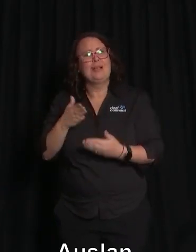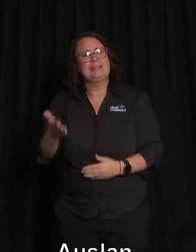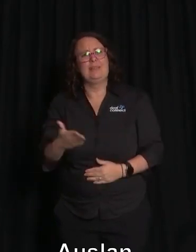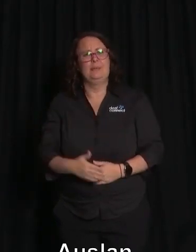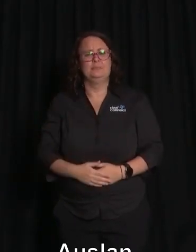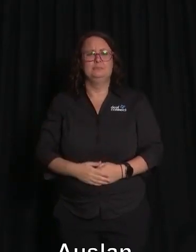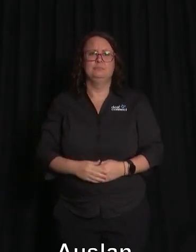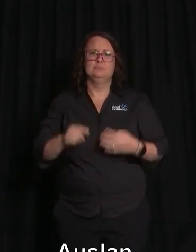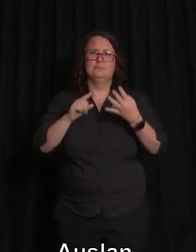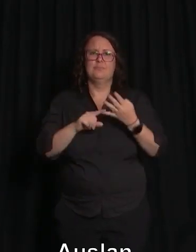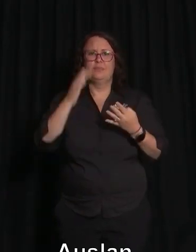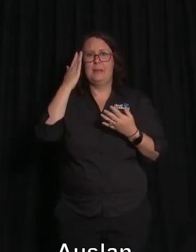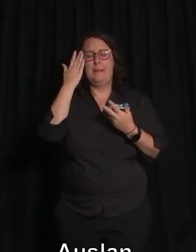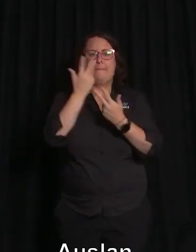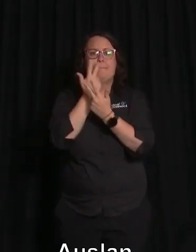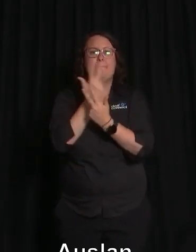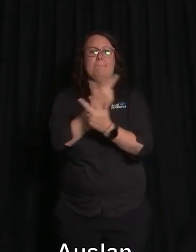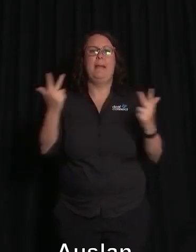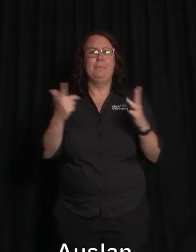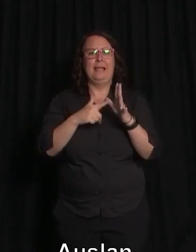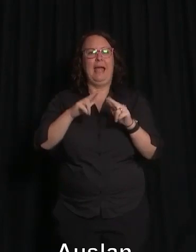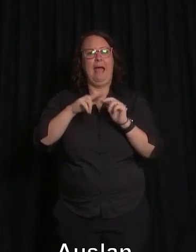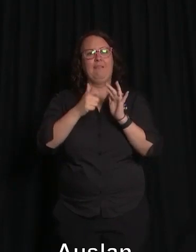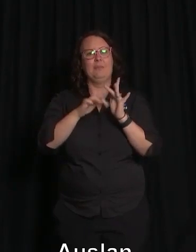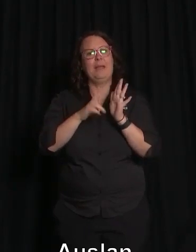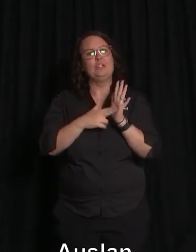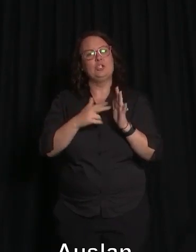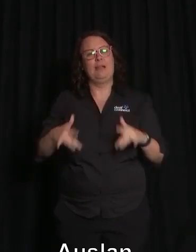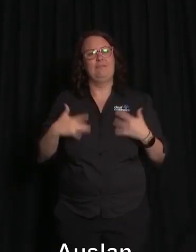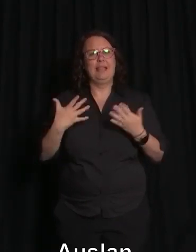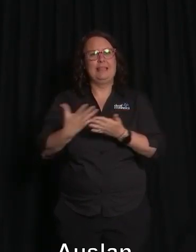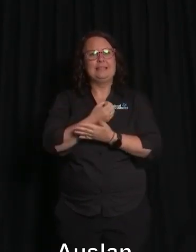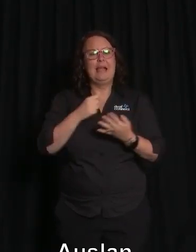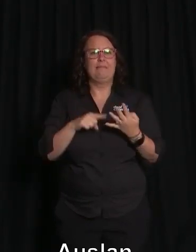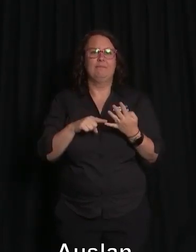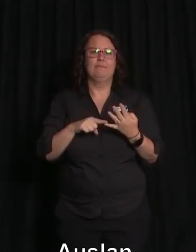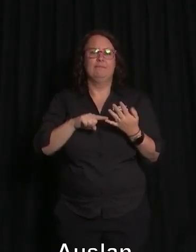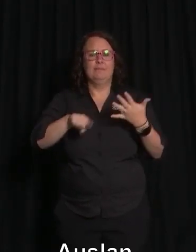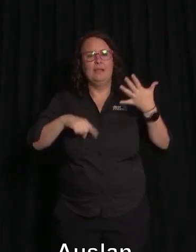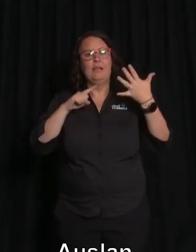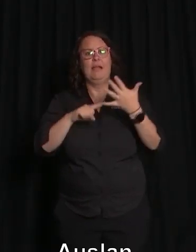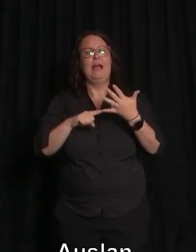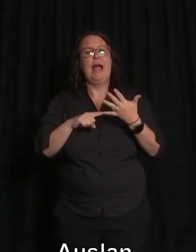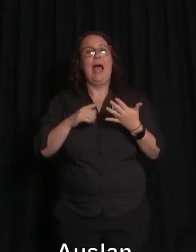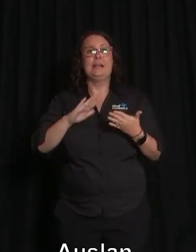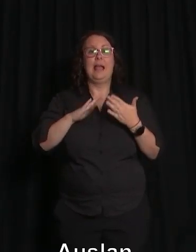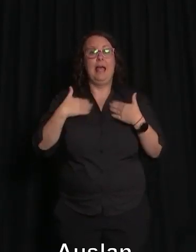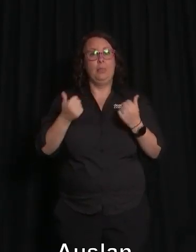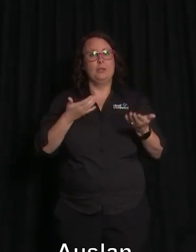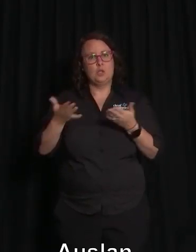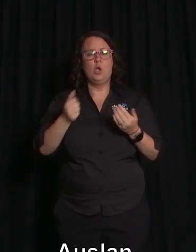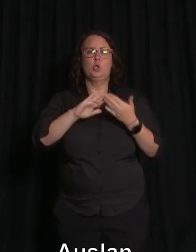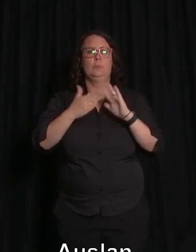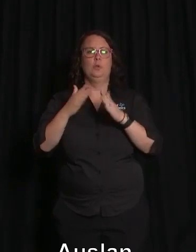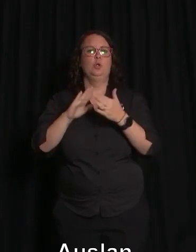public affirmation and feeling safe. And when it comes to health services, they must be community-controlled